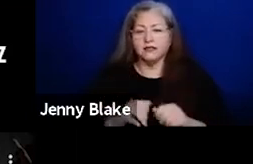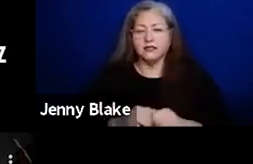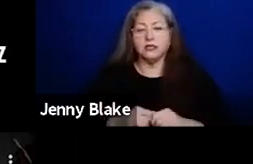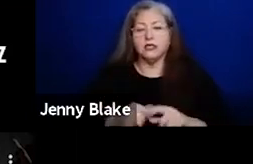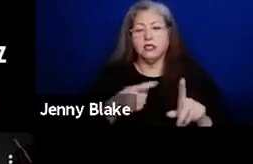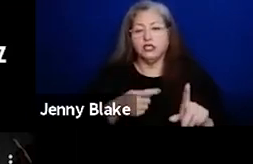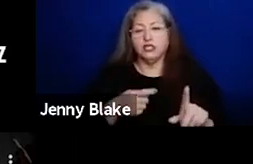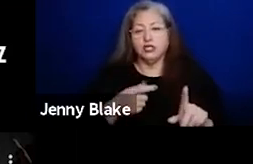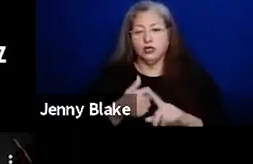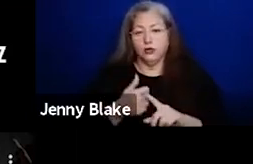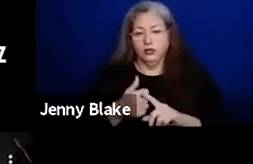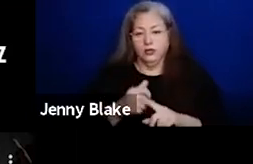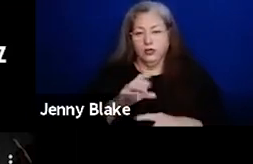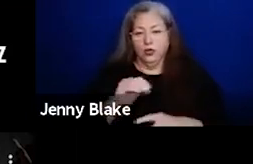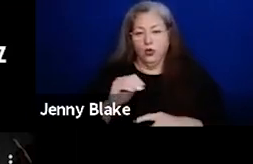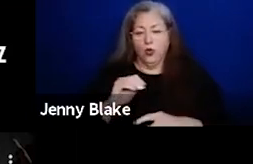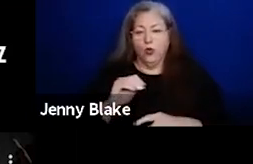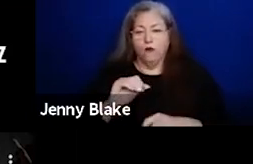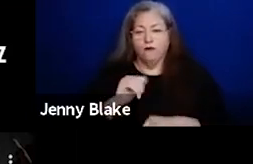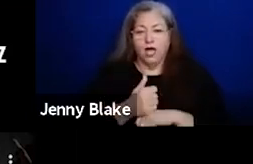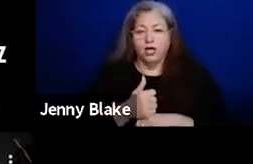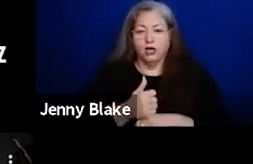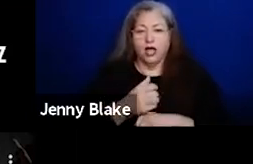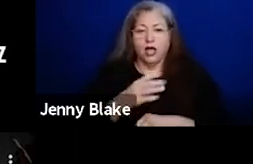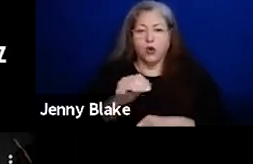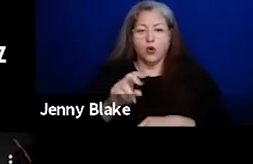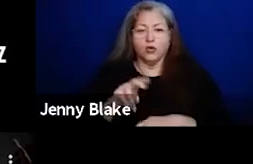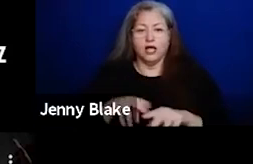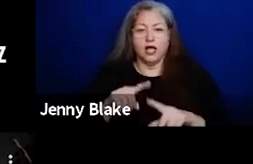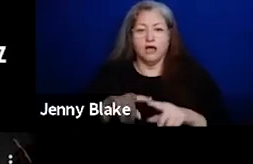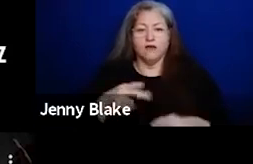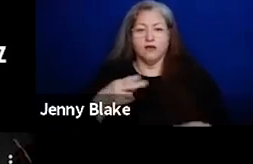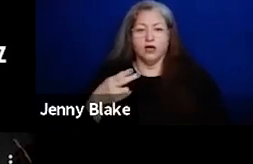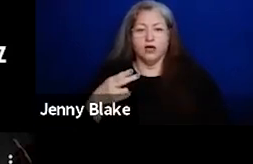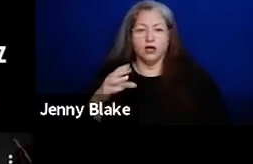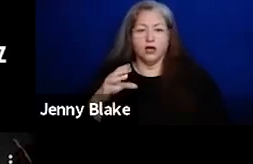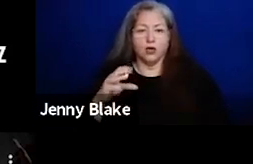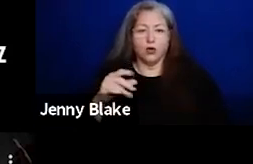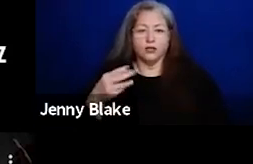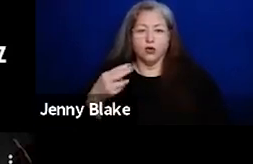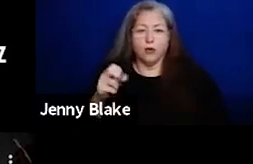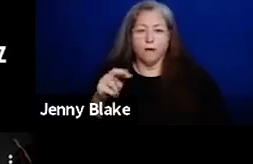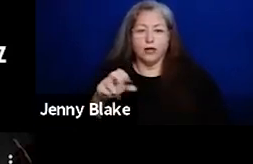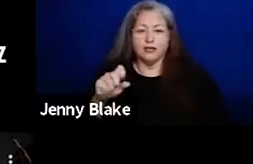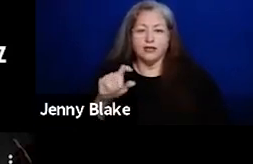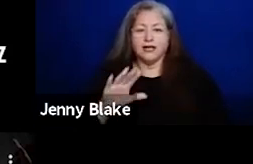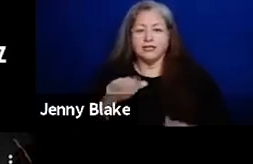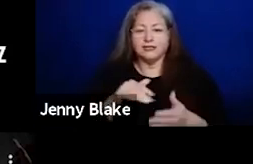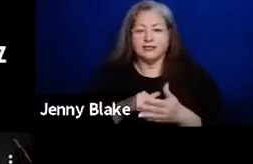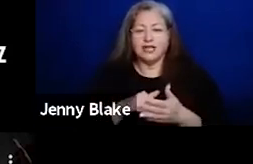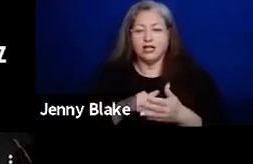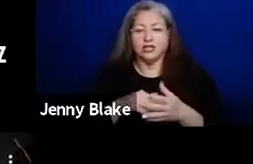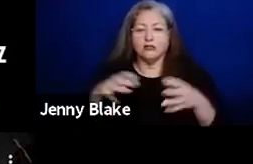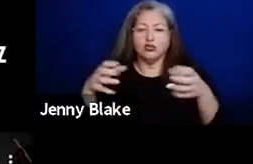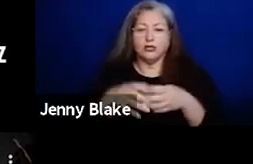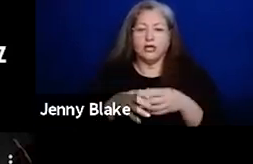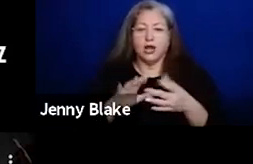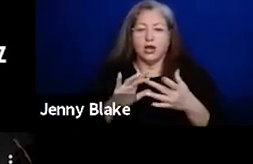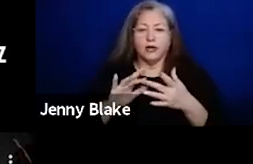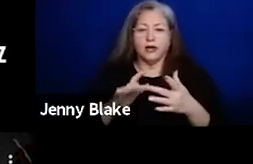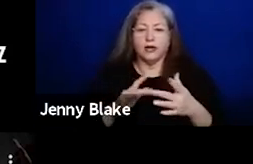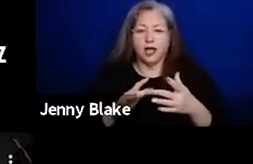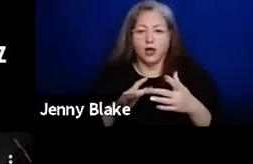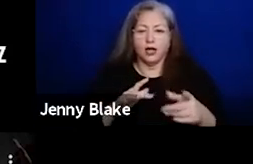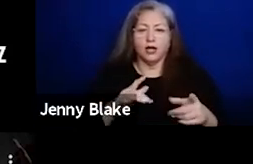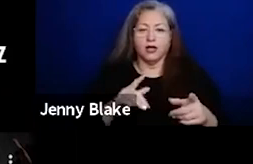She was a co-founder and co-chair of Somos Hermanas, a Central American women's solidarity network, returned